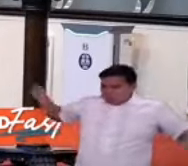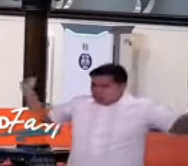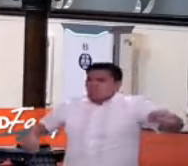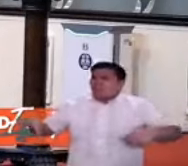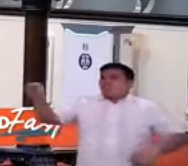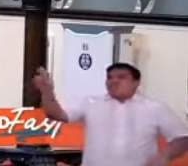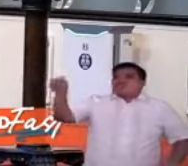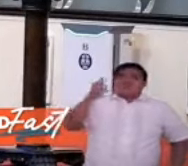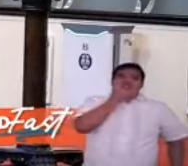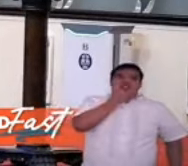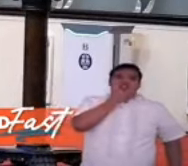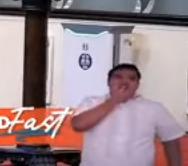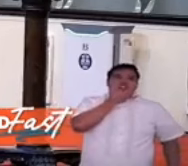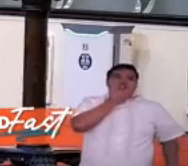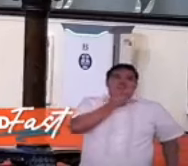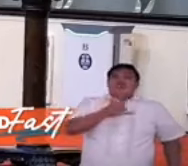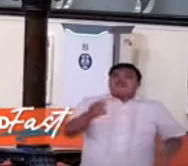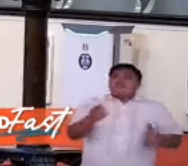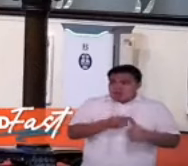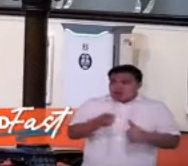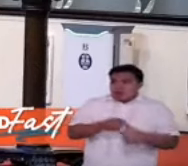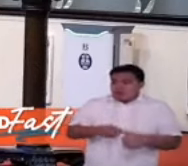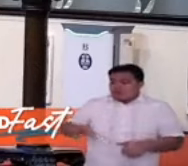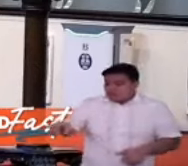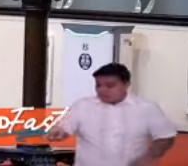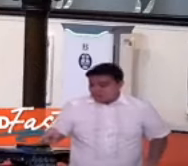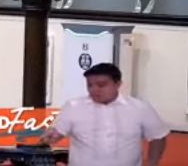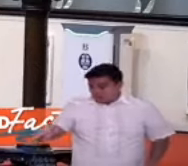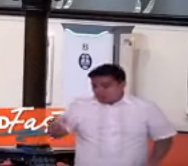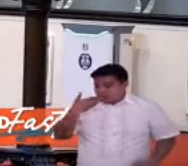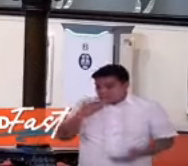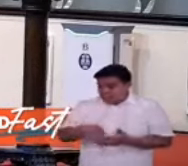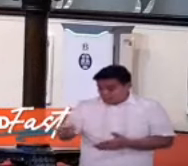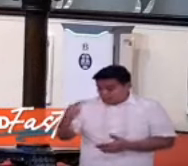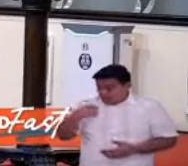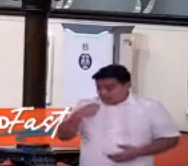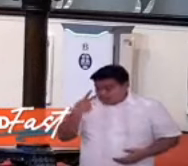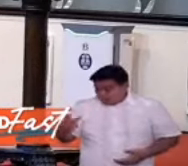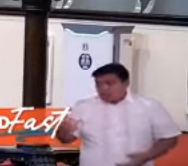situations. Gamay lang kayo na. Don't wait until a major event happens